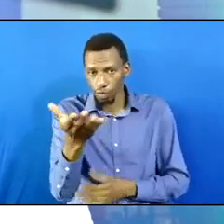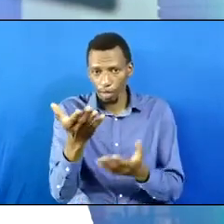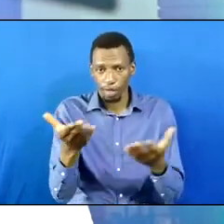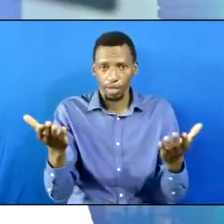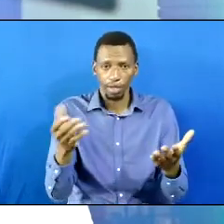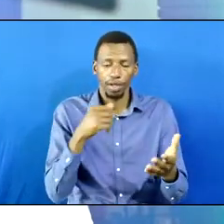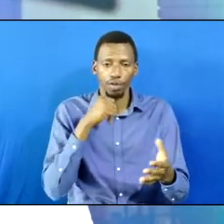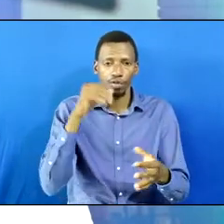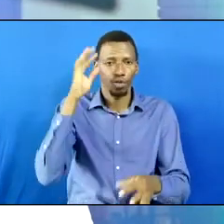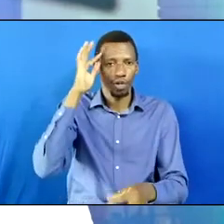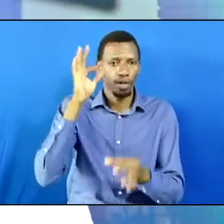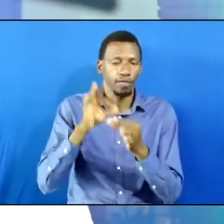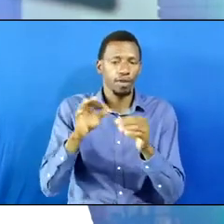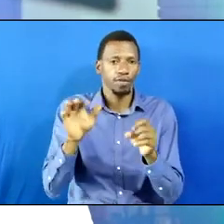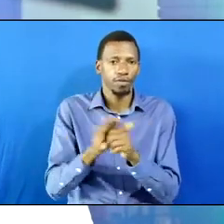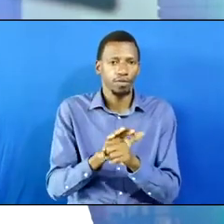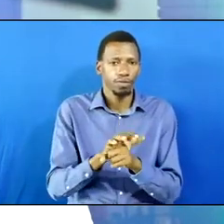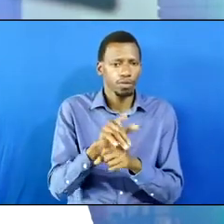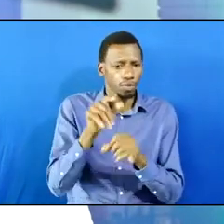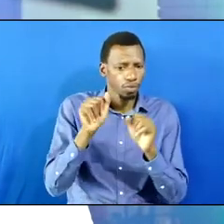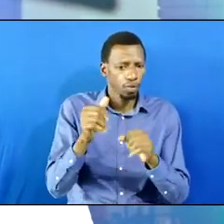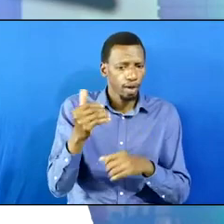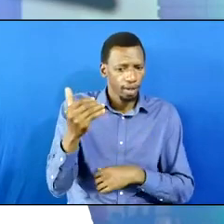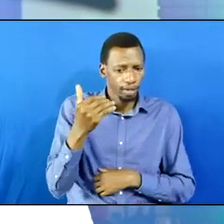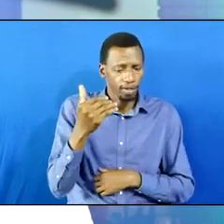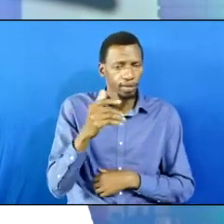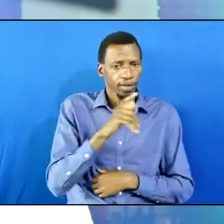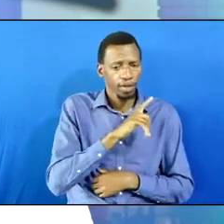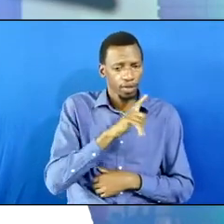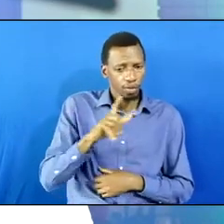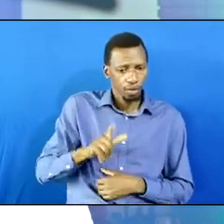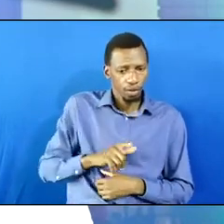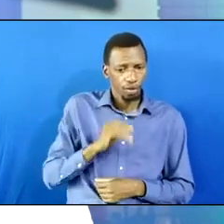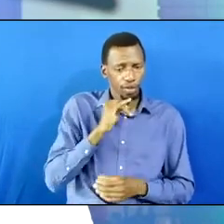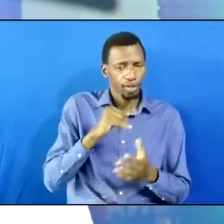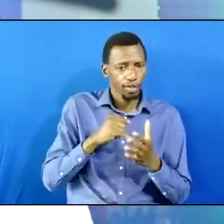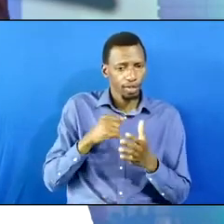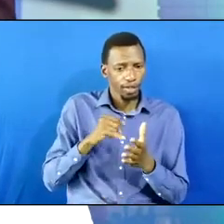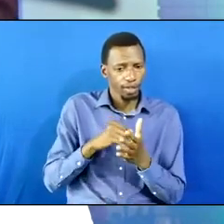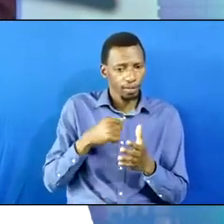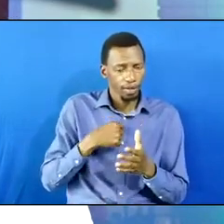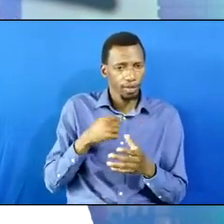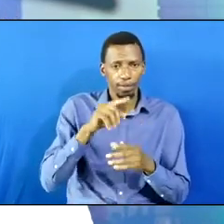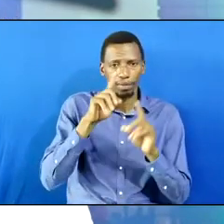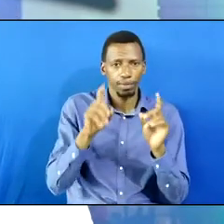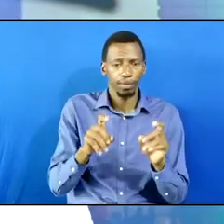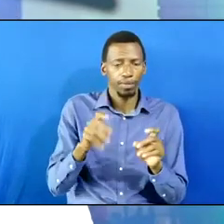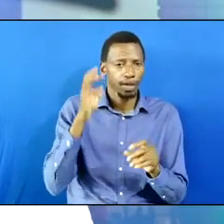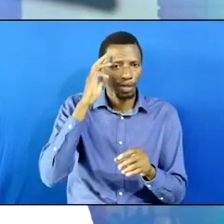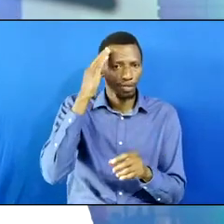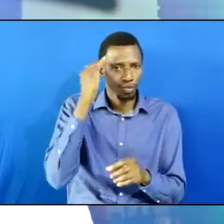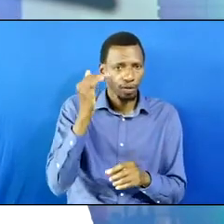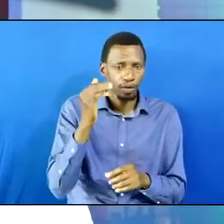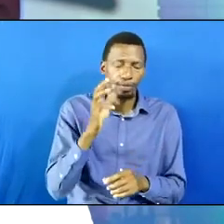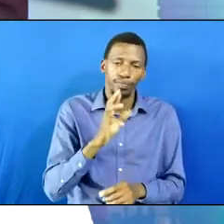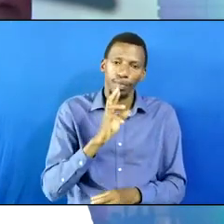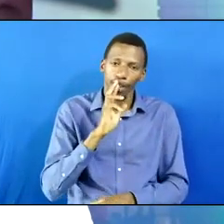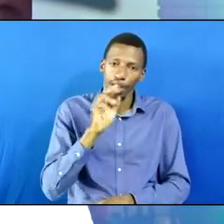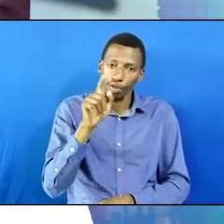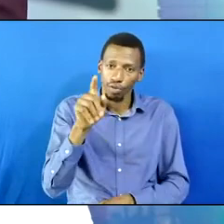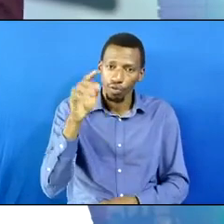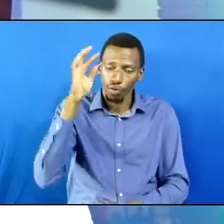faithful, can you ask, Lord, is it I? And what will be the response? Are you faithful,